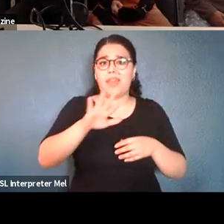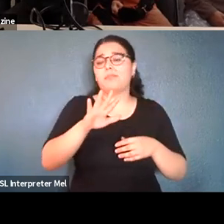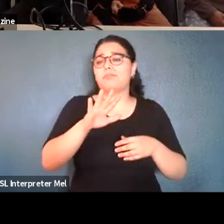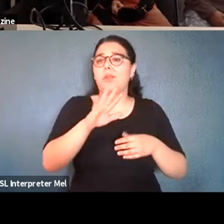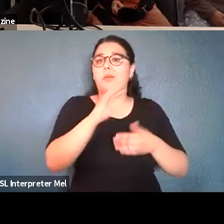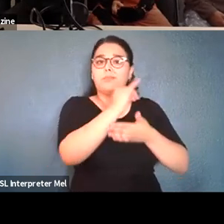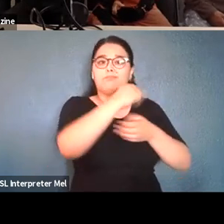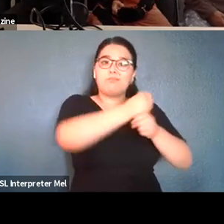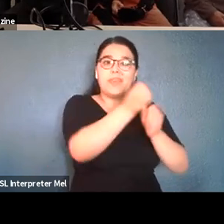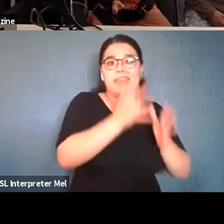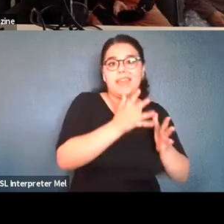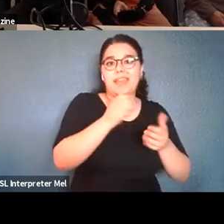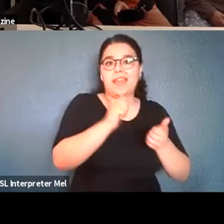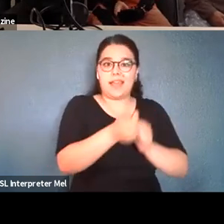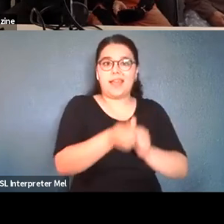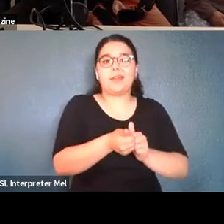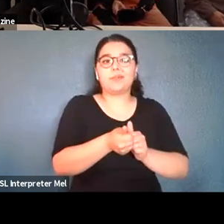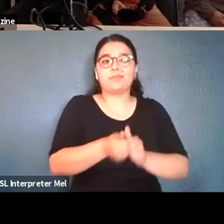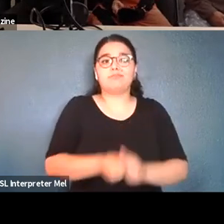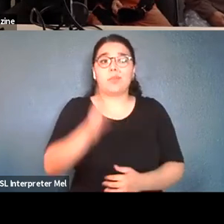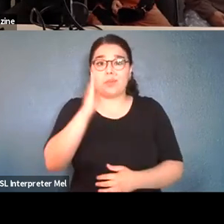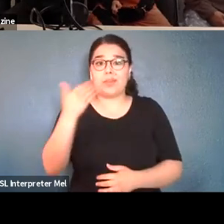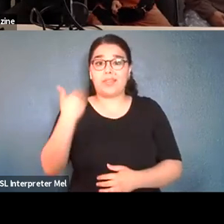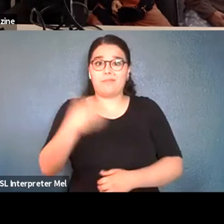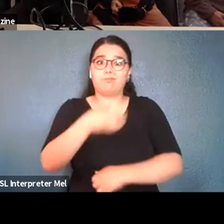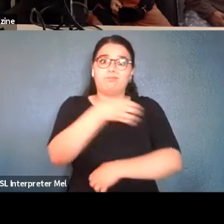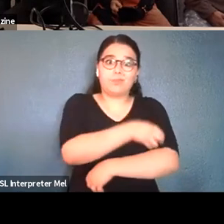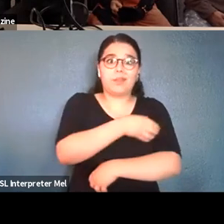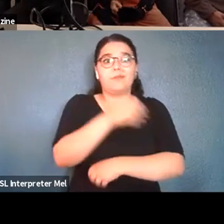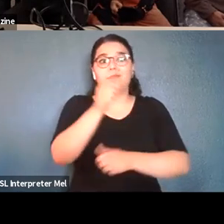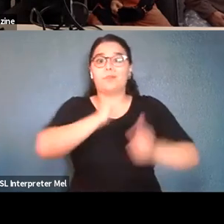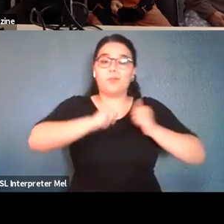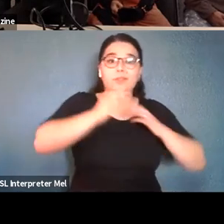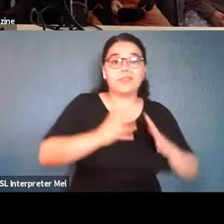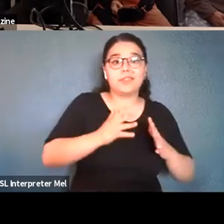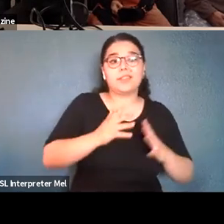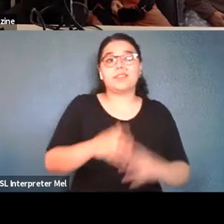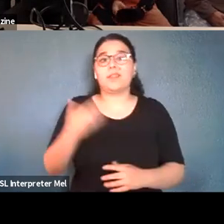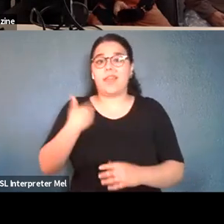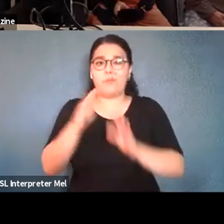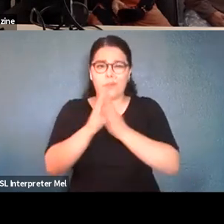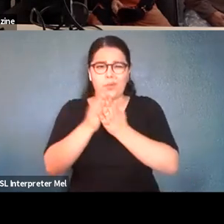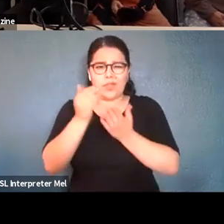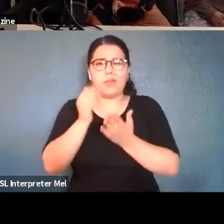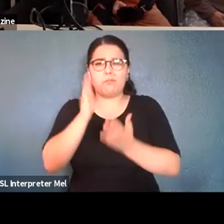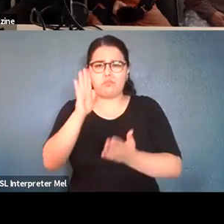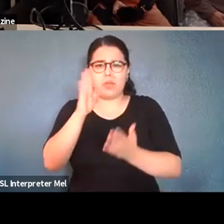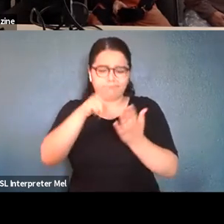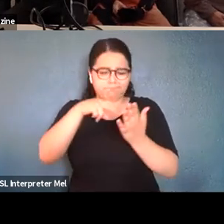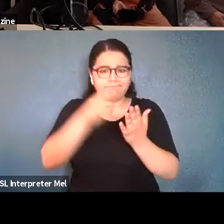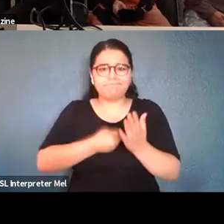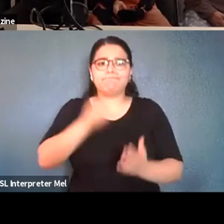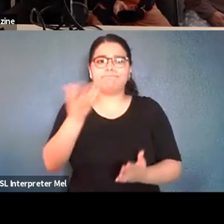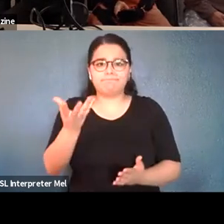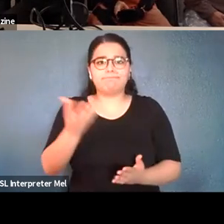It will include powerful performances, readings from the Poverty Scholarship book, teachings on poor and traumatized people's theory and how to hold each other